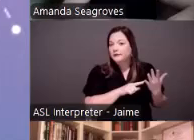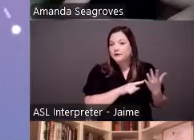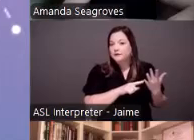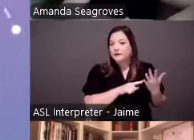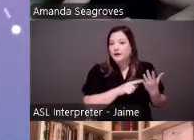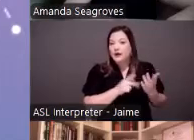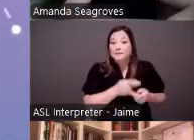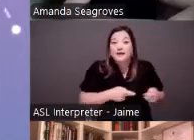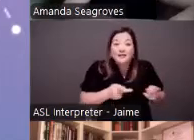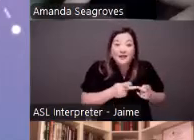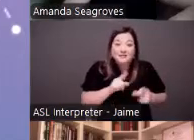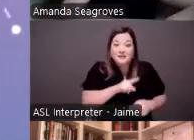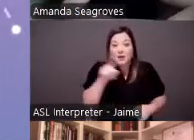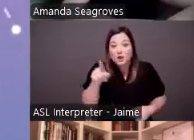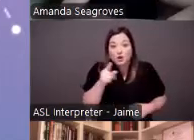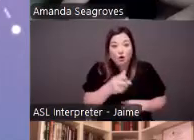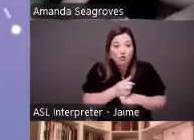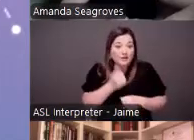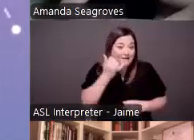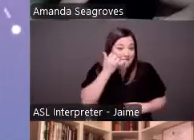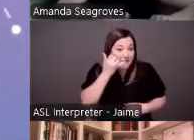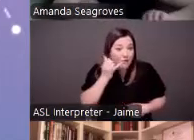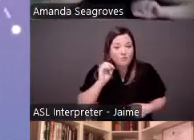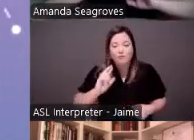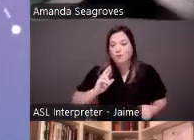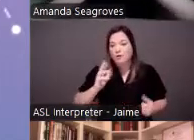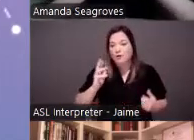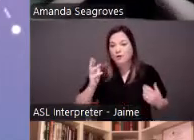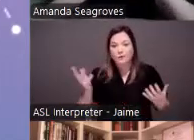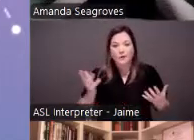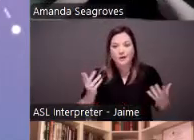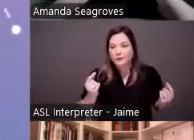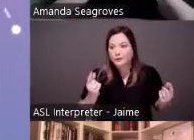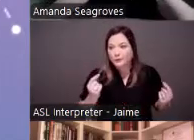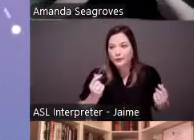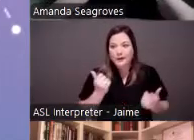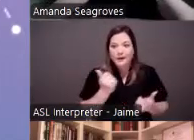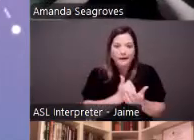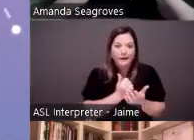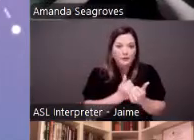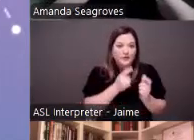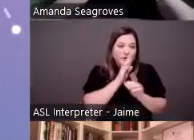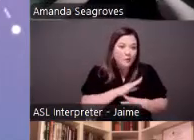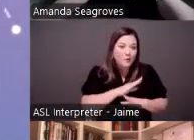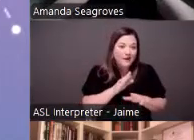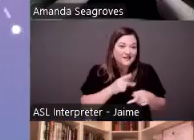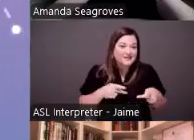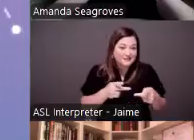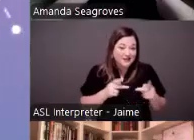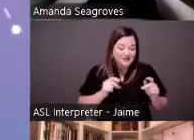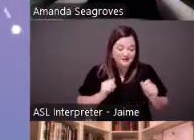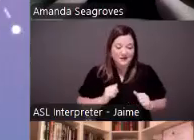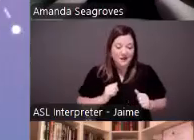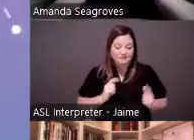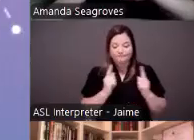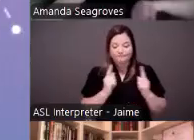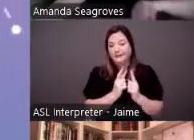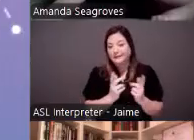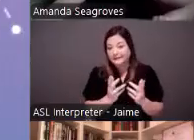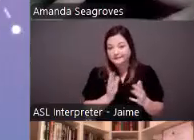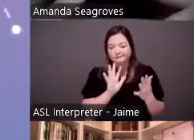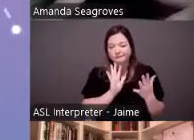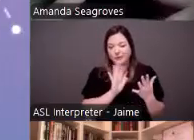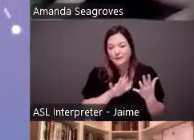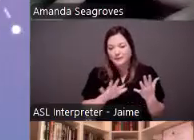they can go to access a phone? What can we do to help them with maybe a quieter space where they can take the encounter, etc. So it's